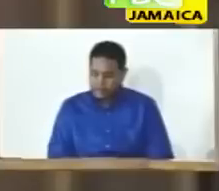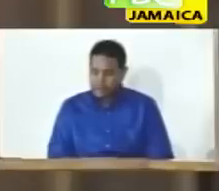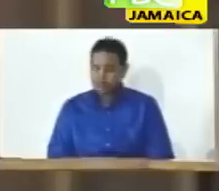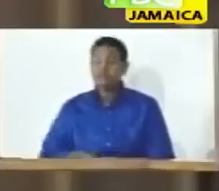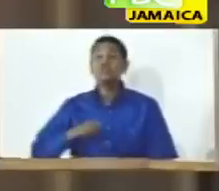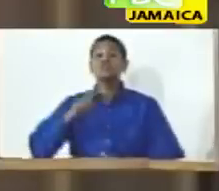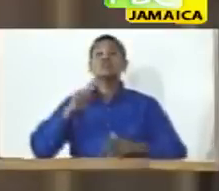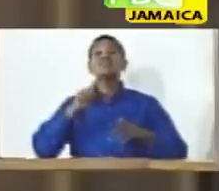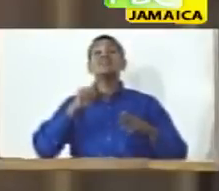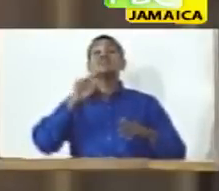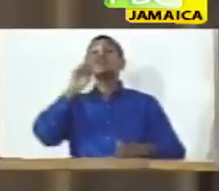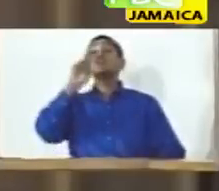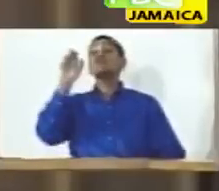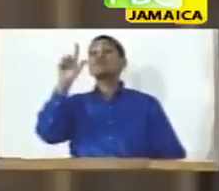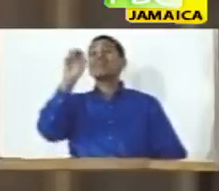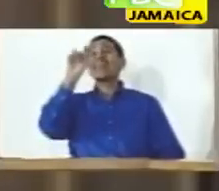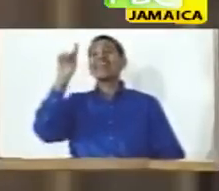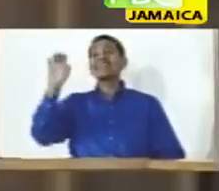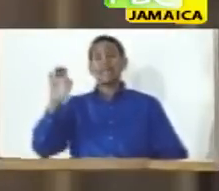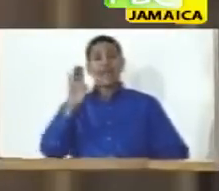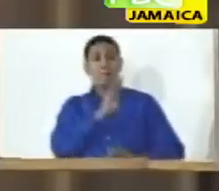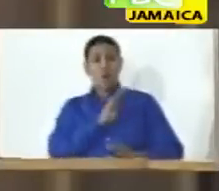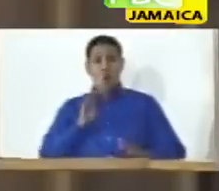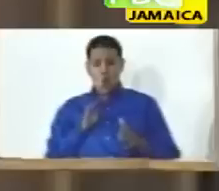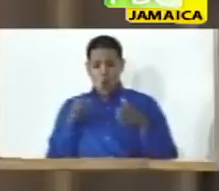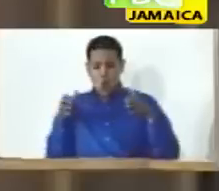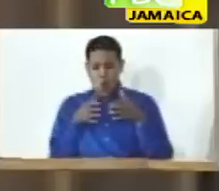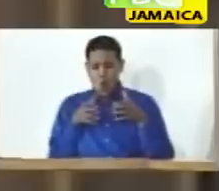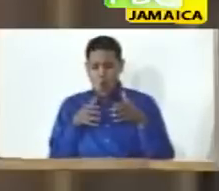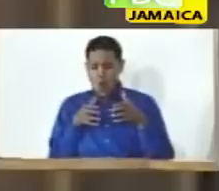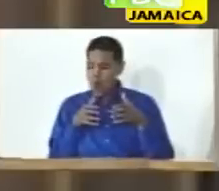The Real Estate Board will merge the Real